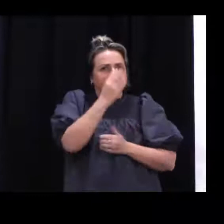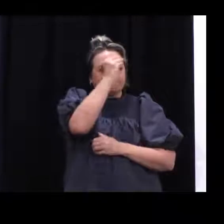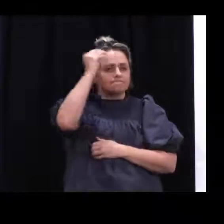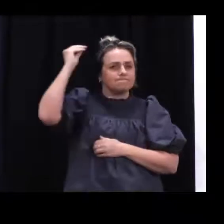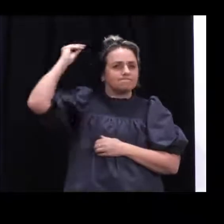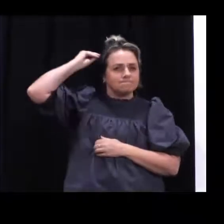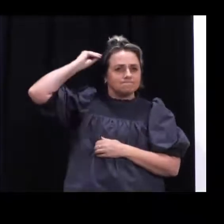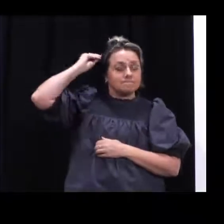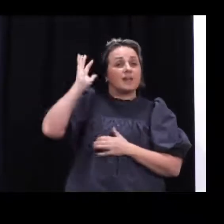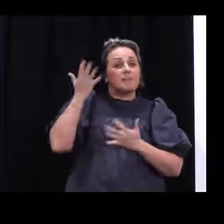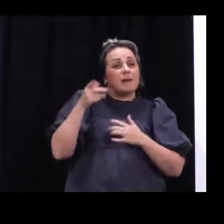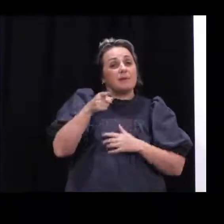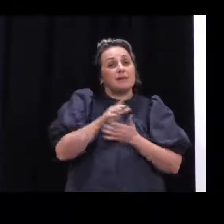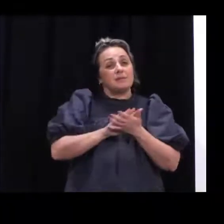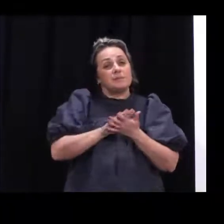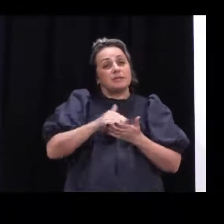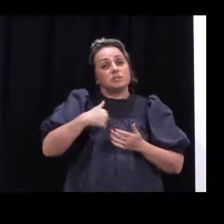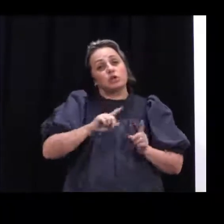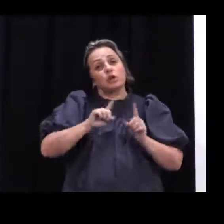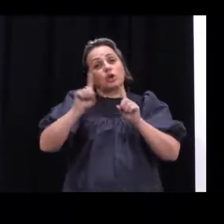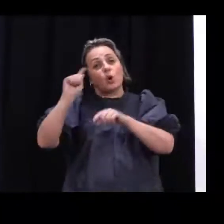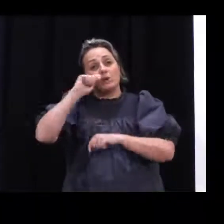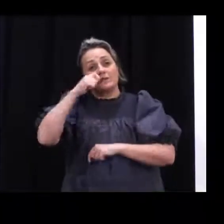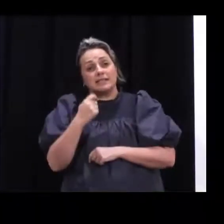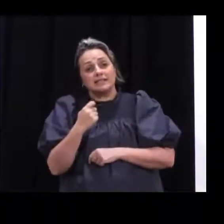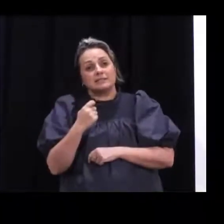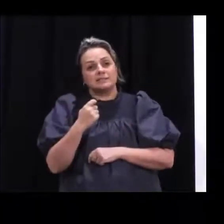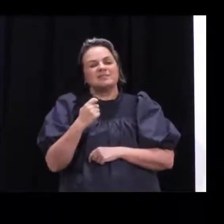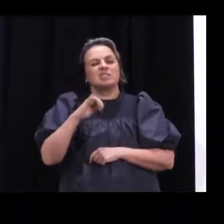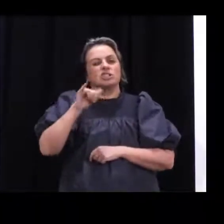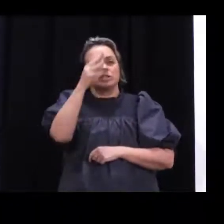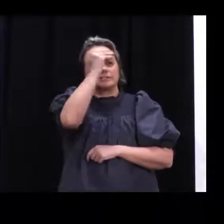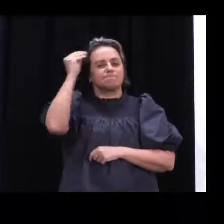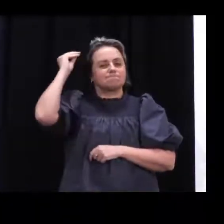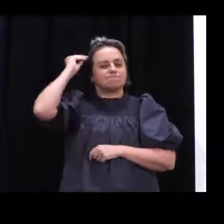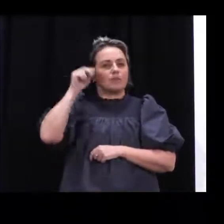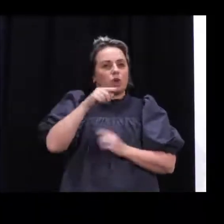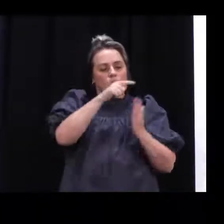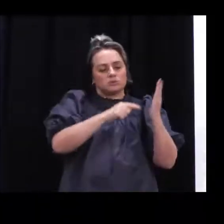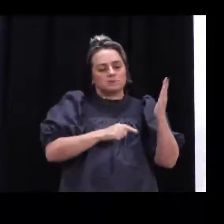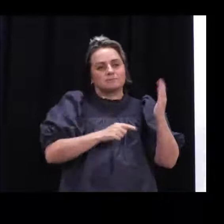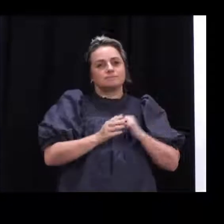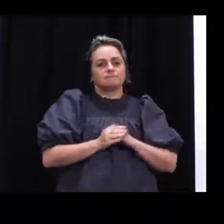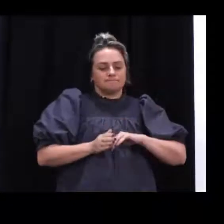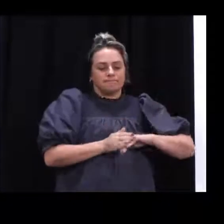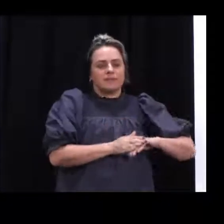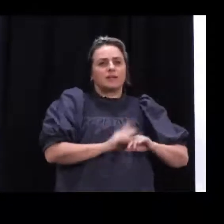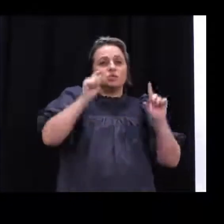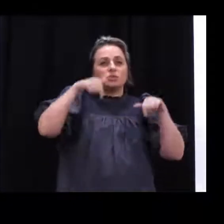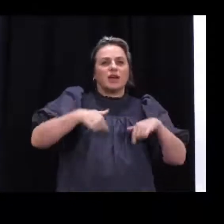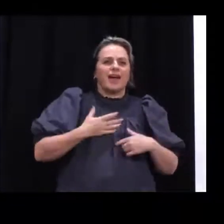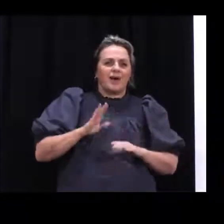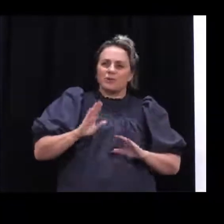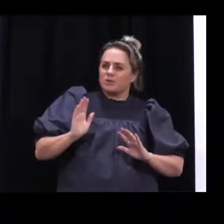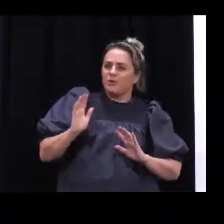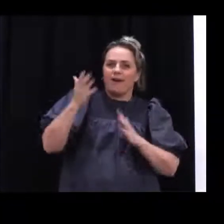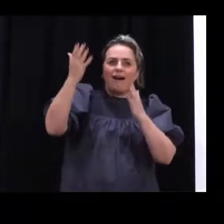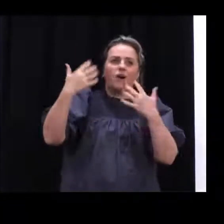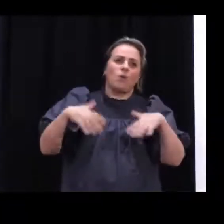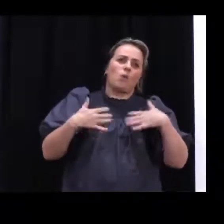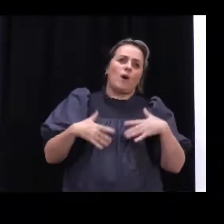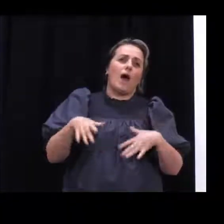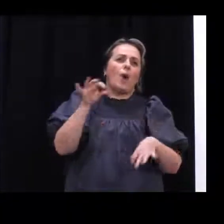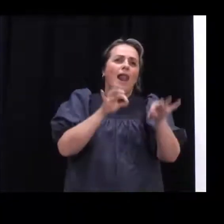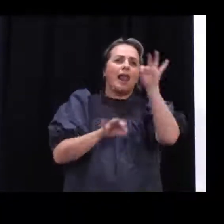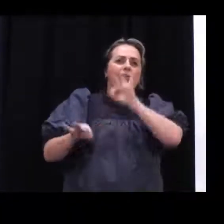to go and get a test, but just for awareness. And finally today, I'd like to give a shout out to all the workers in our diagnostic